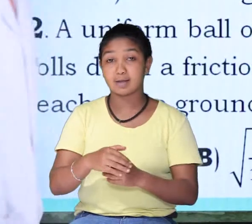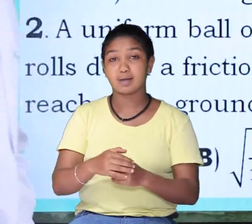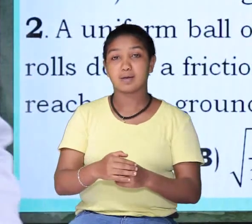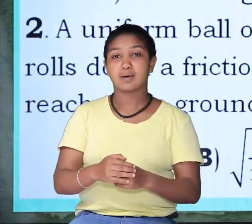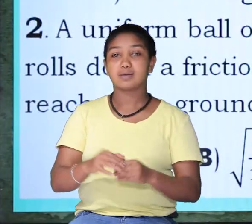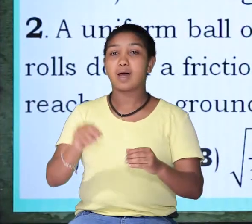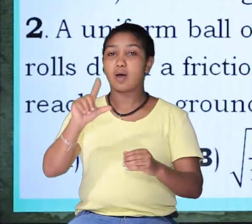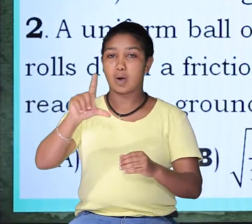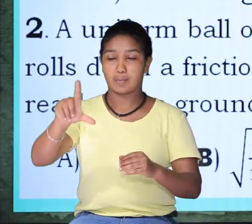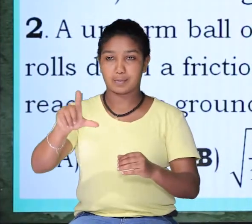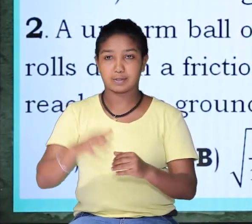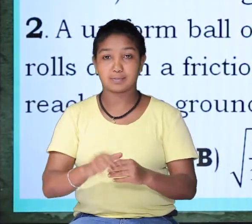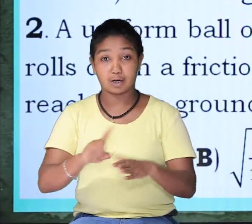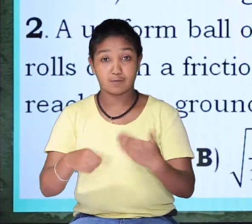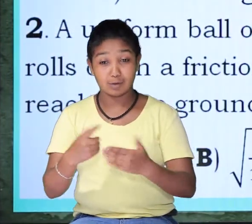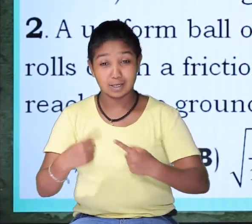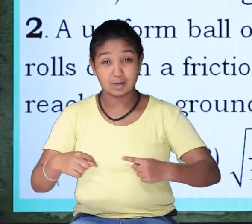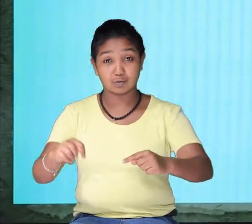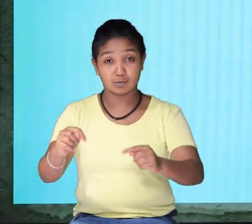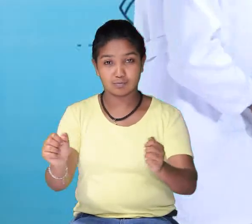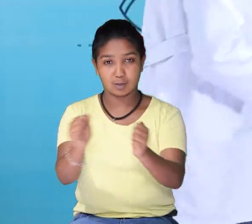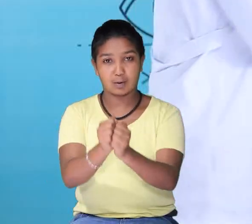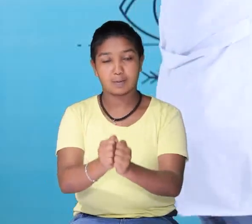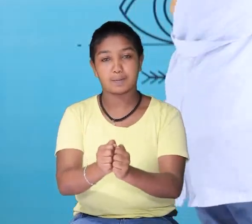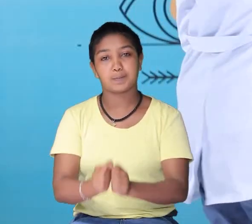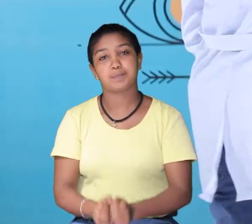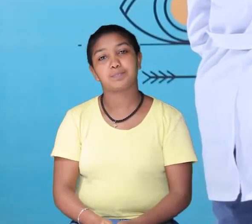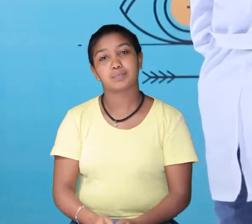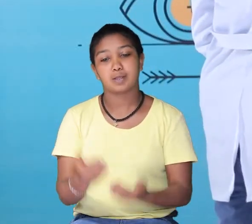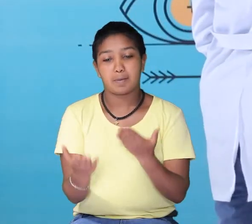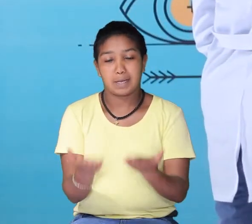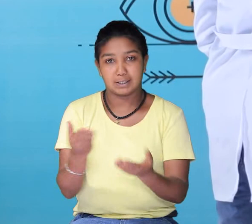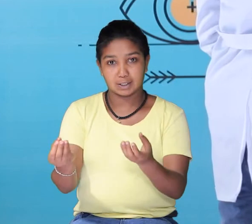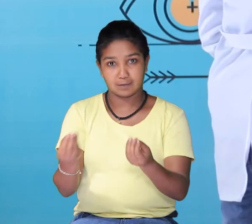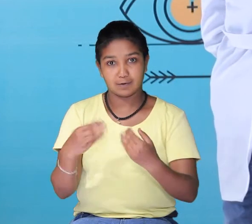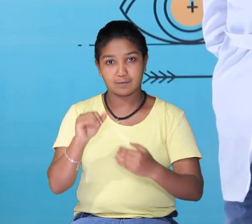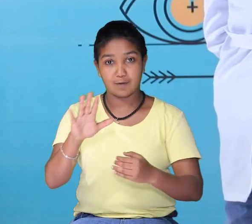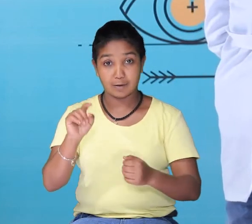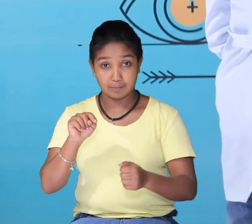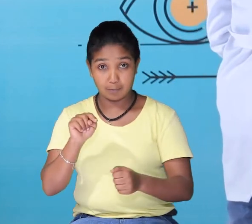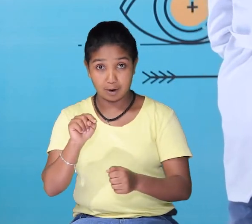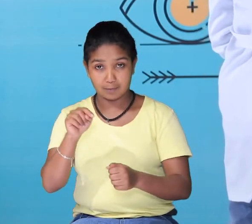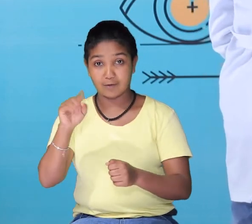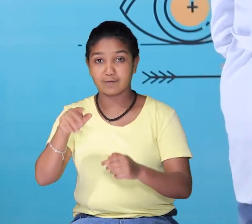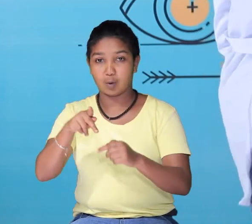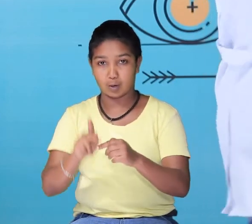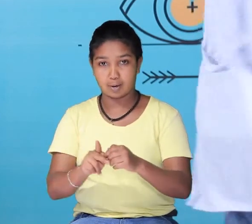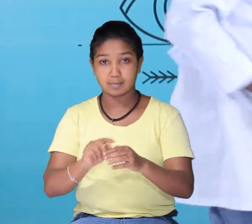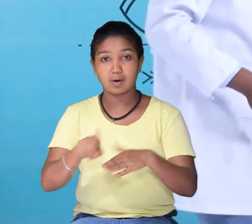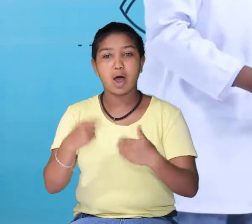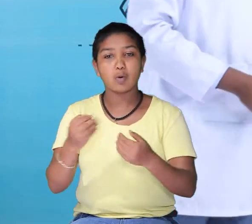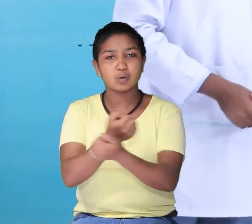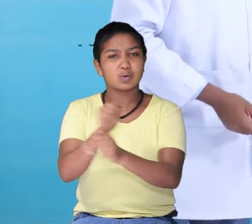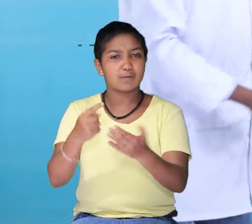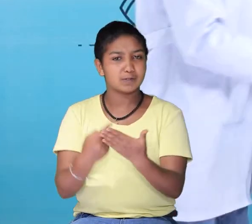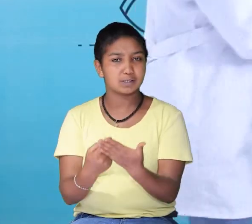momentum. So let's try to solve it together again. The mass is given to be 5 kilogram. So how do we